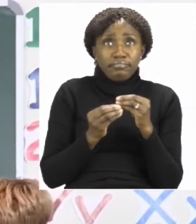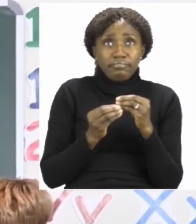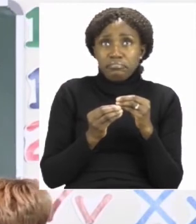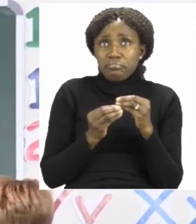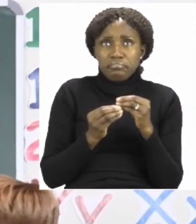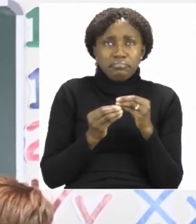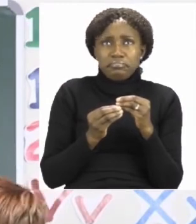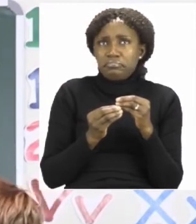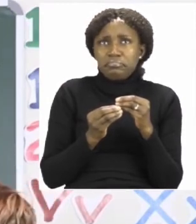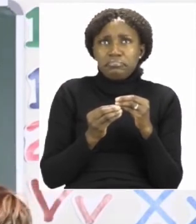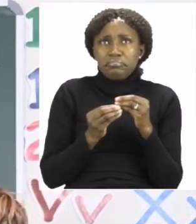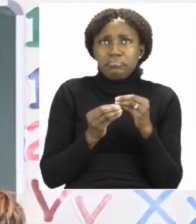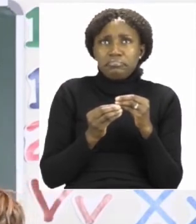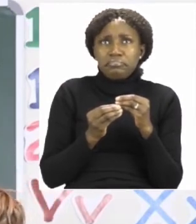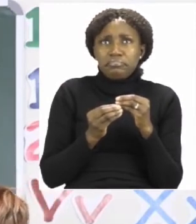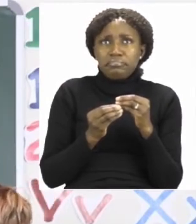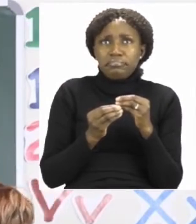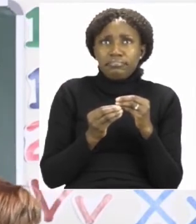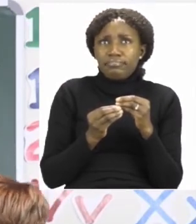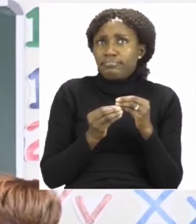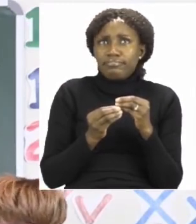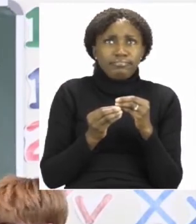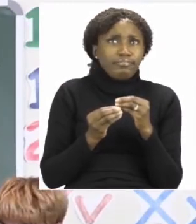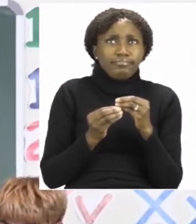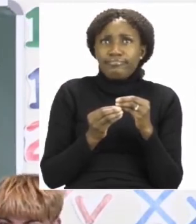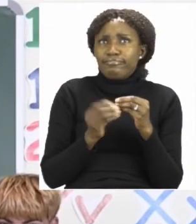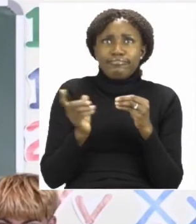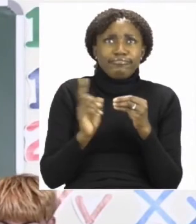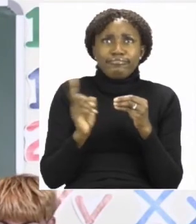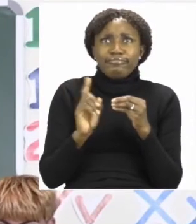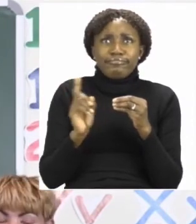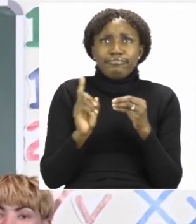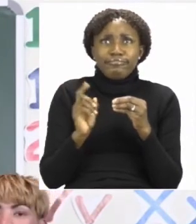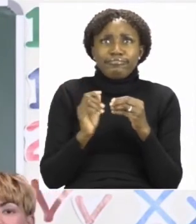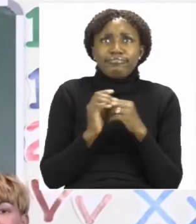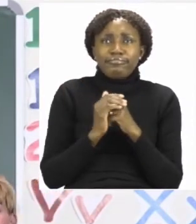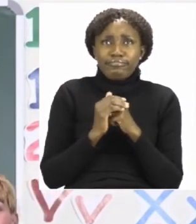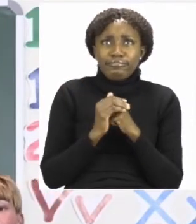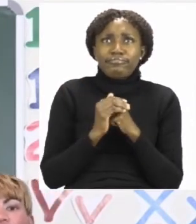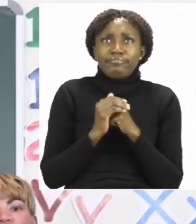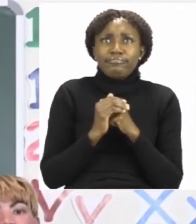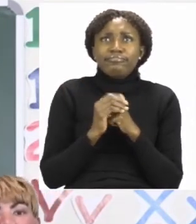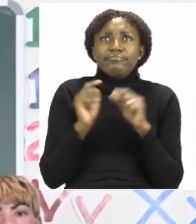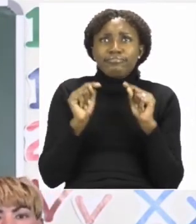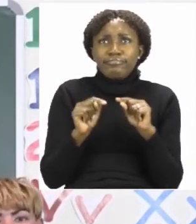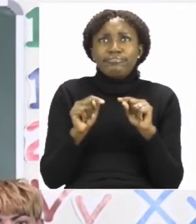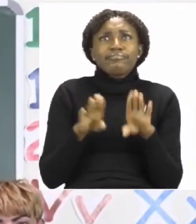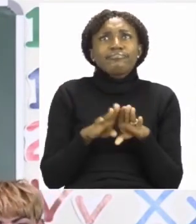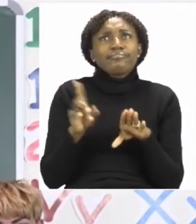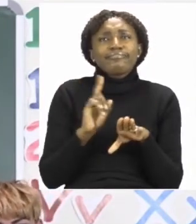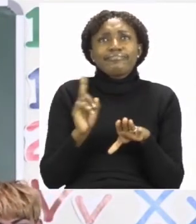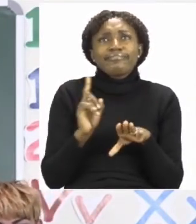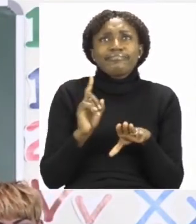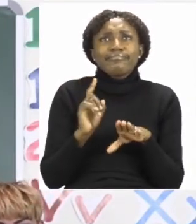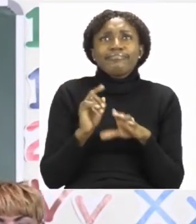the other way absolutely not what do we do next